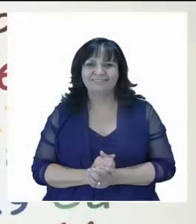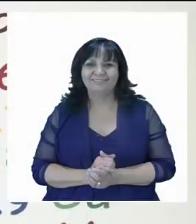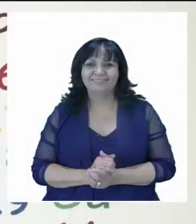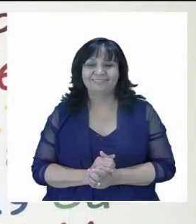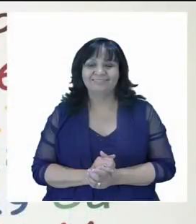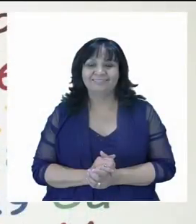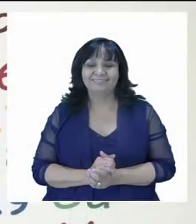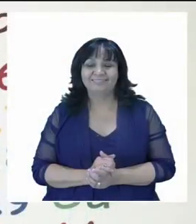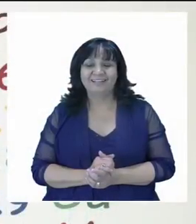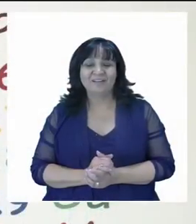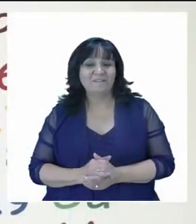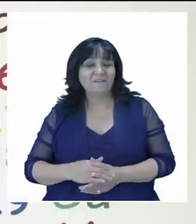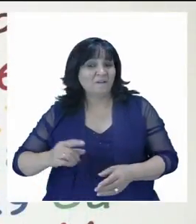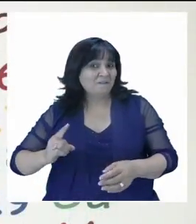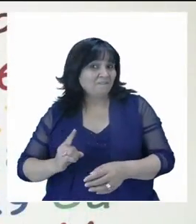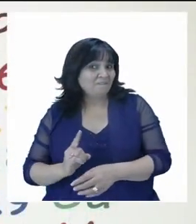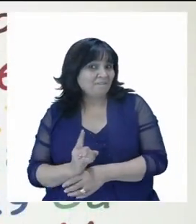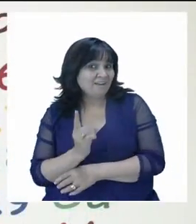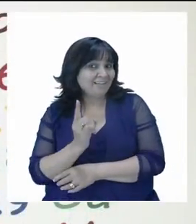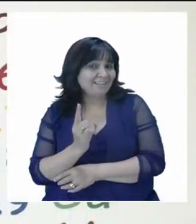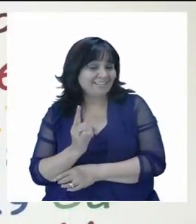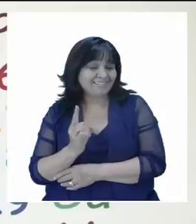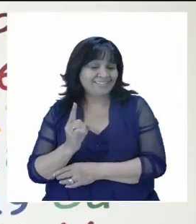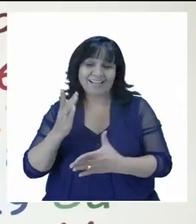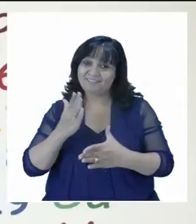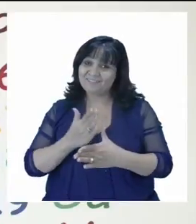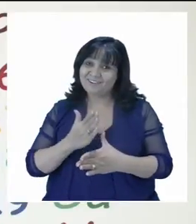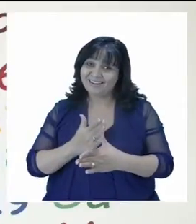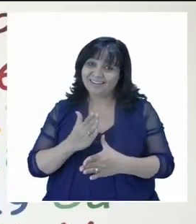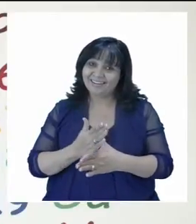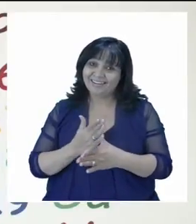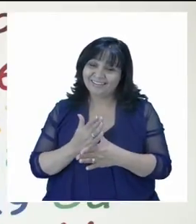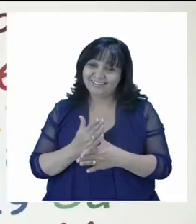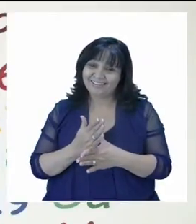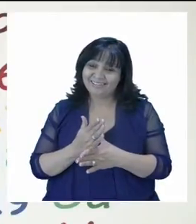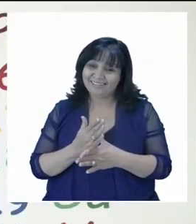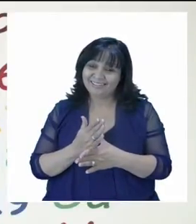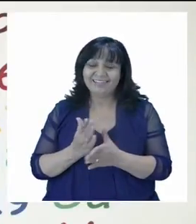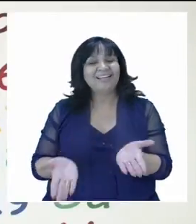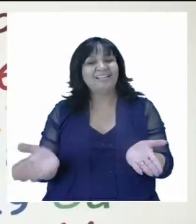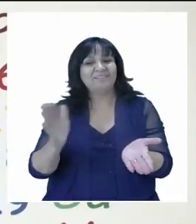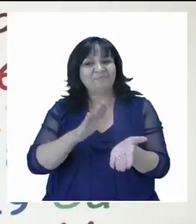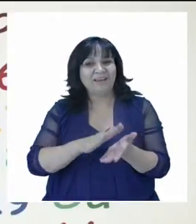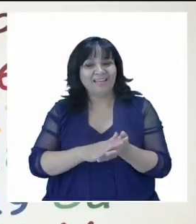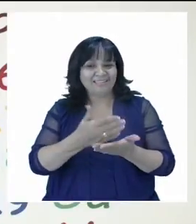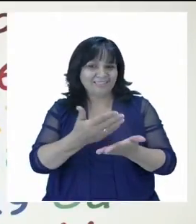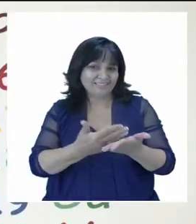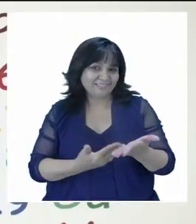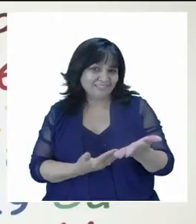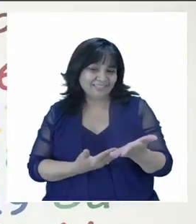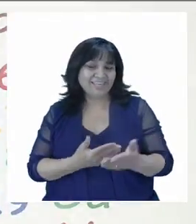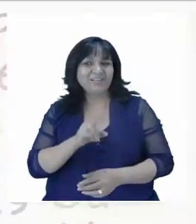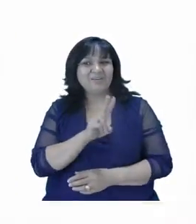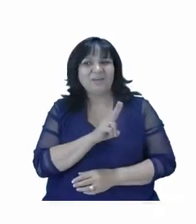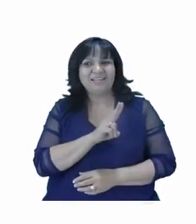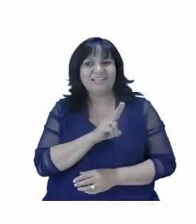For our first fun activity today, please can you turn to page